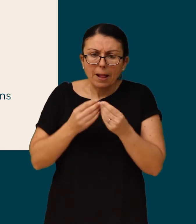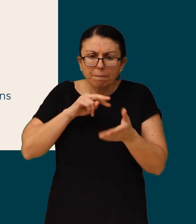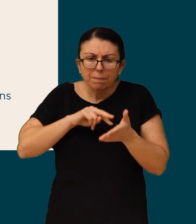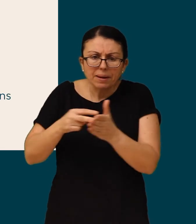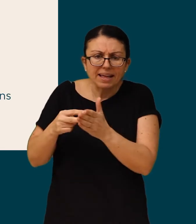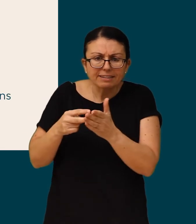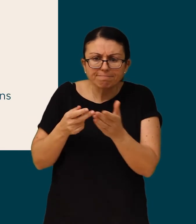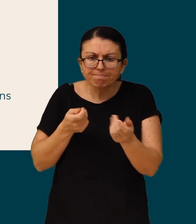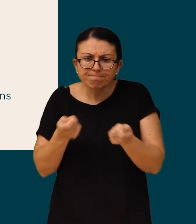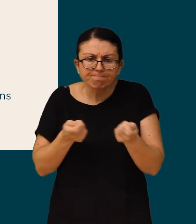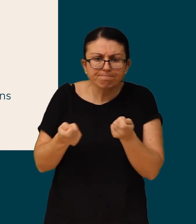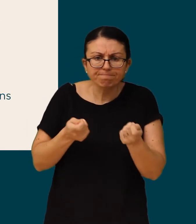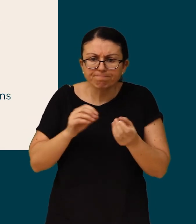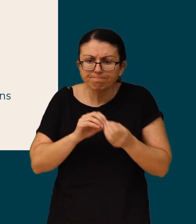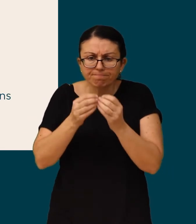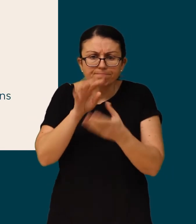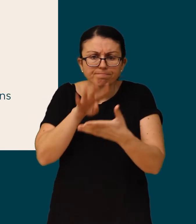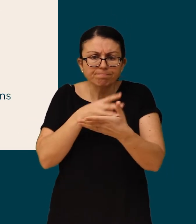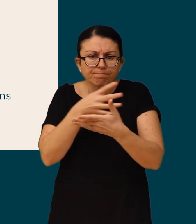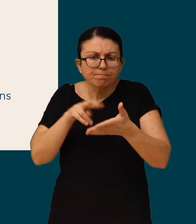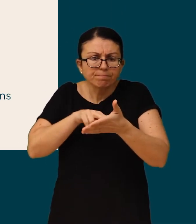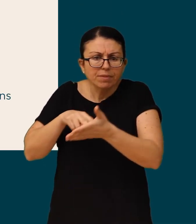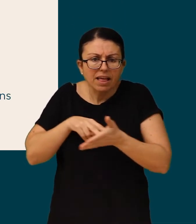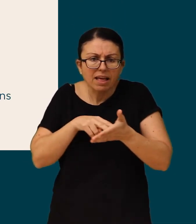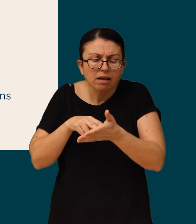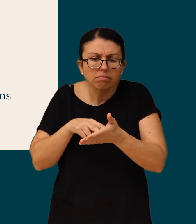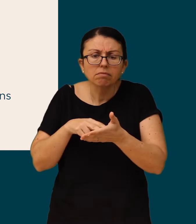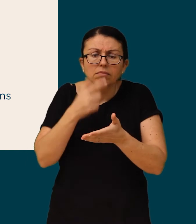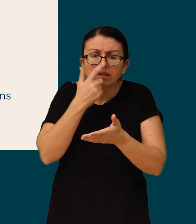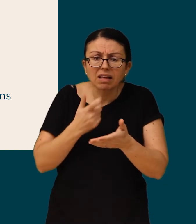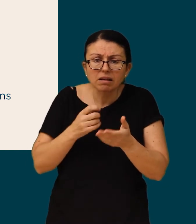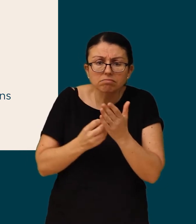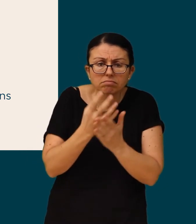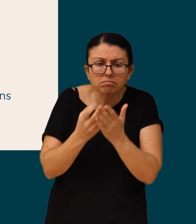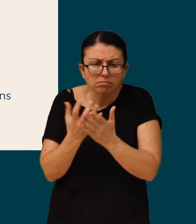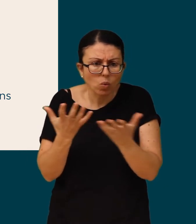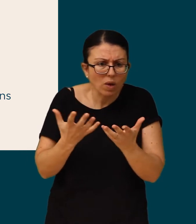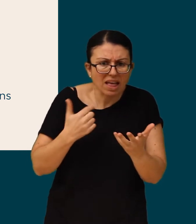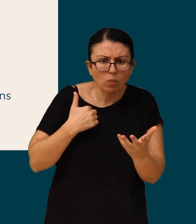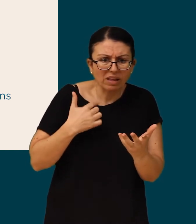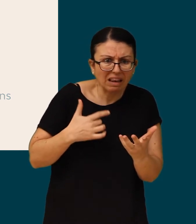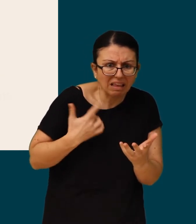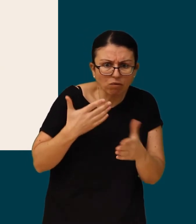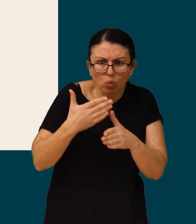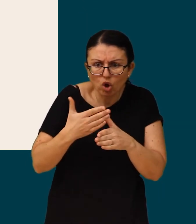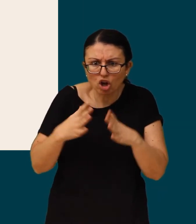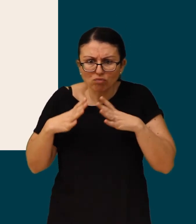planning authorities create development plans that shape where we live, work, or relax.